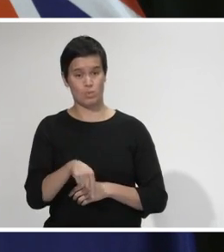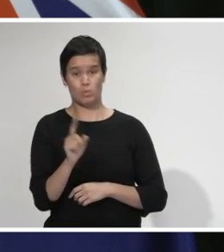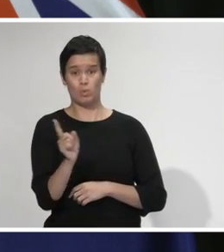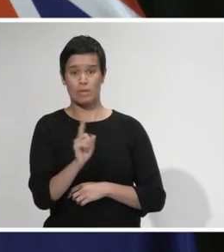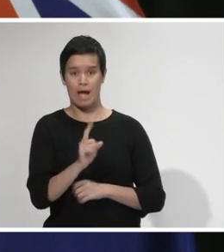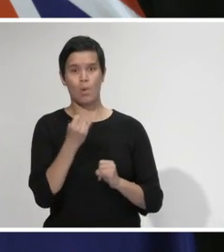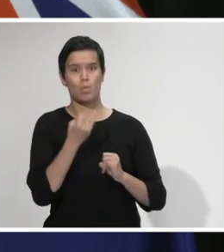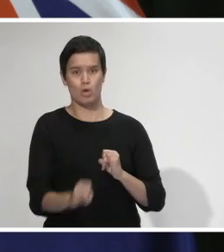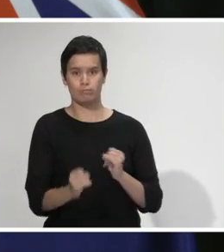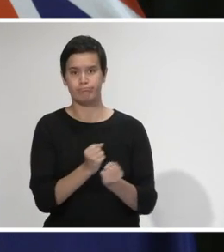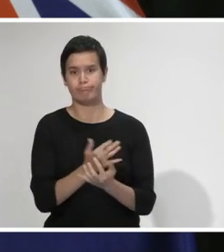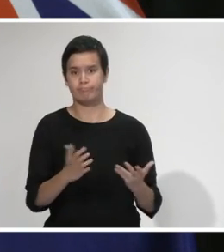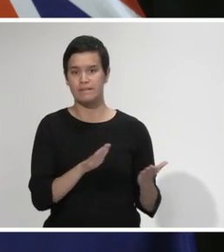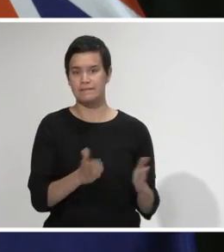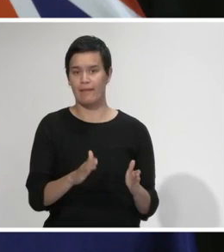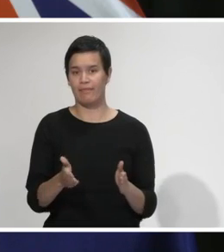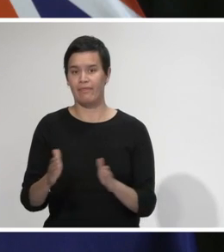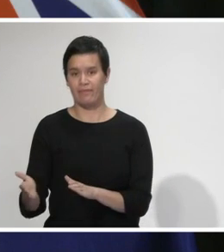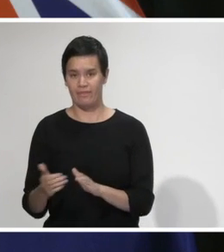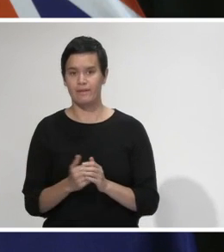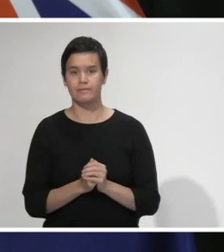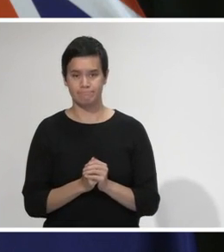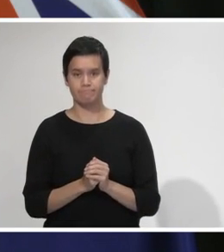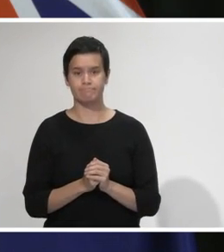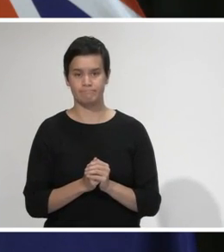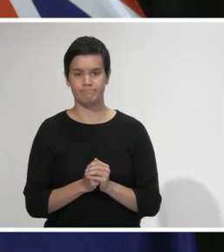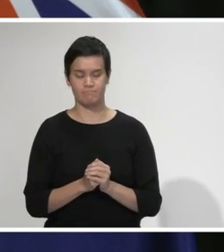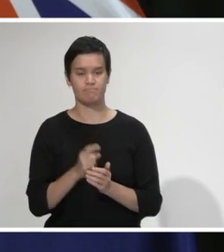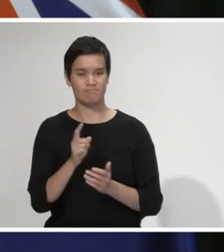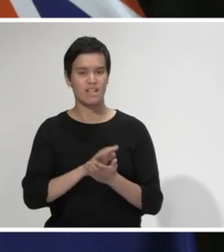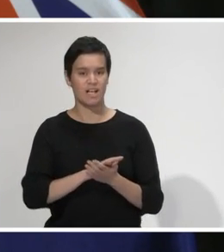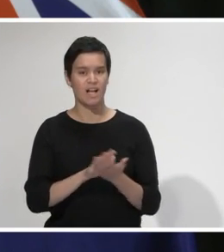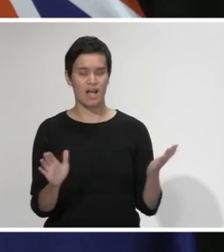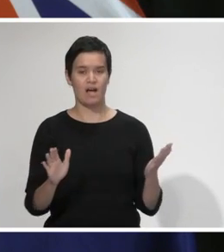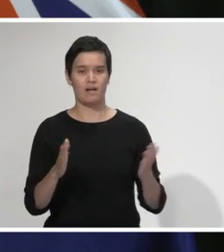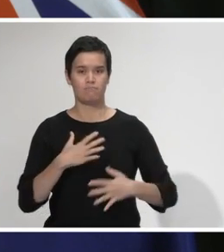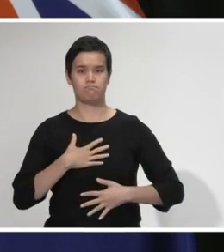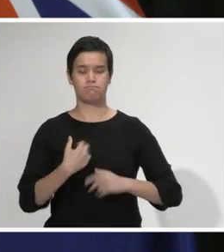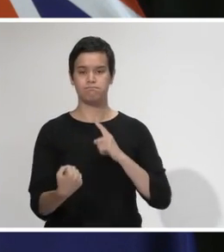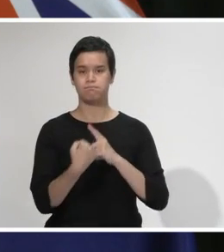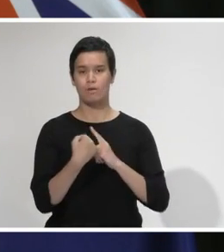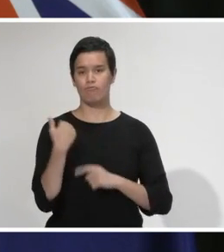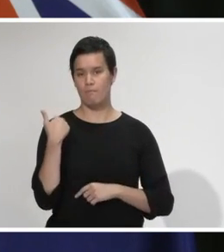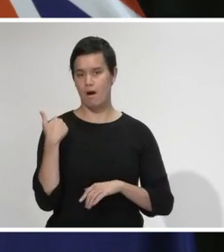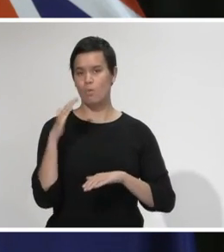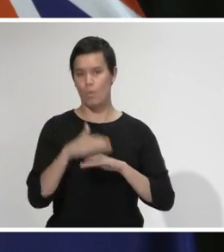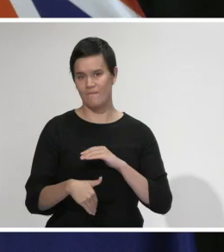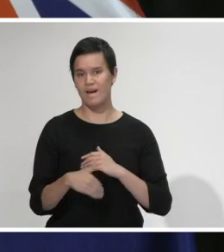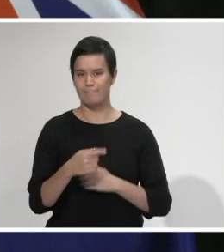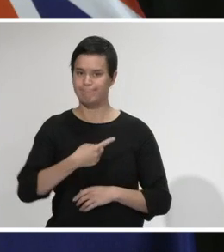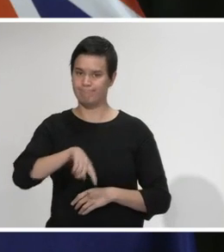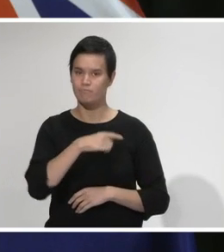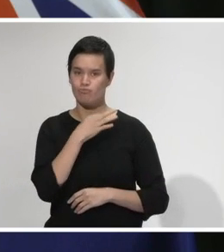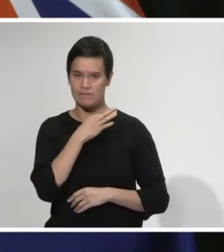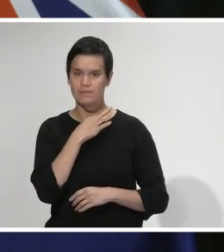Zealand from COVID-19, and it is a sobering reminder of what is at stake here. I do want